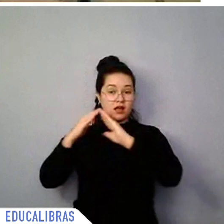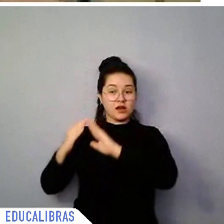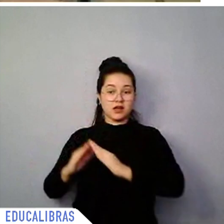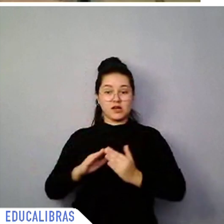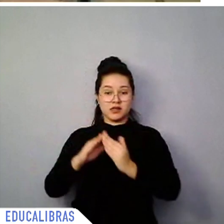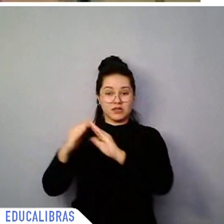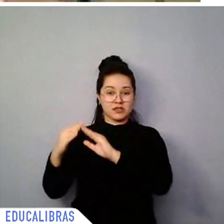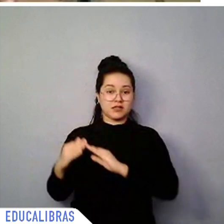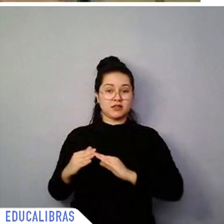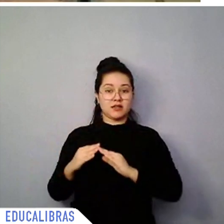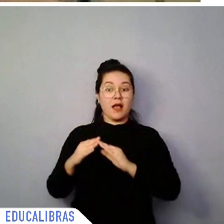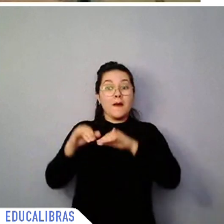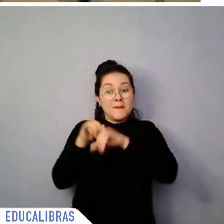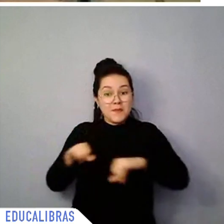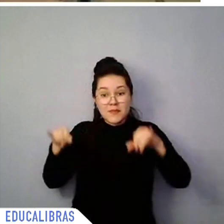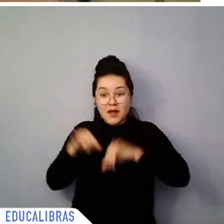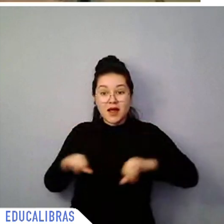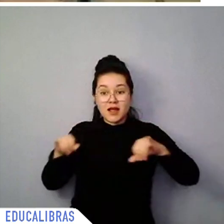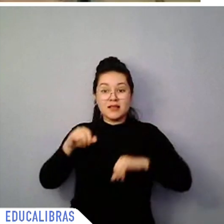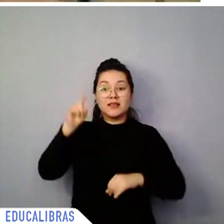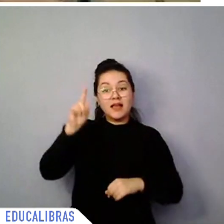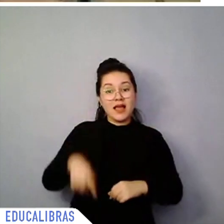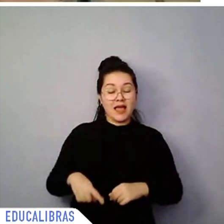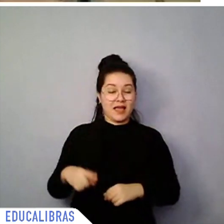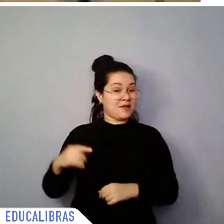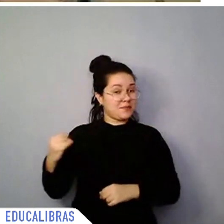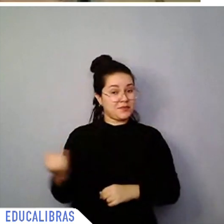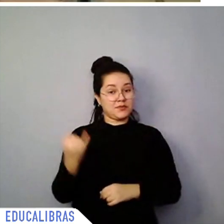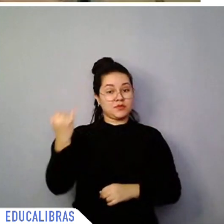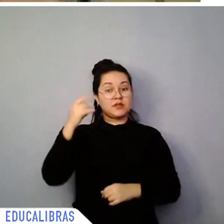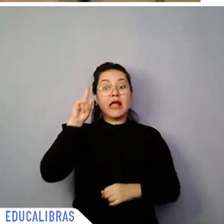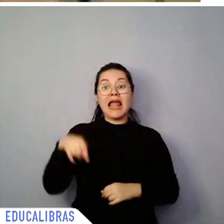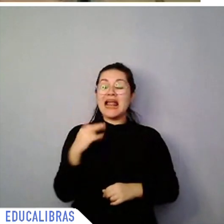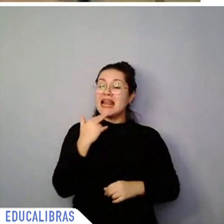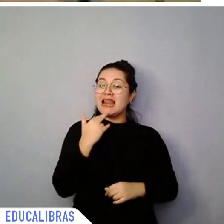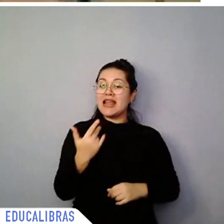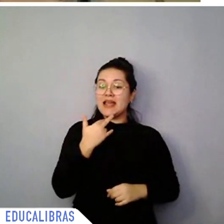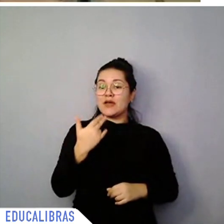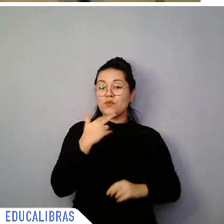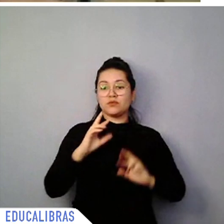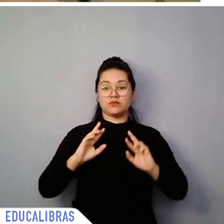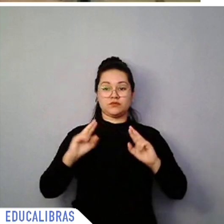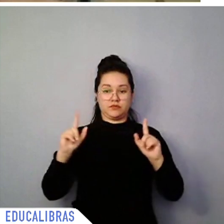the family, because we have been working in the slums.